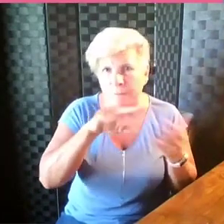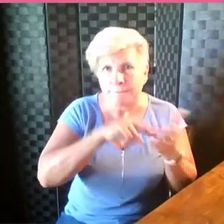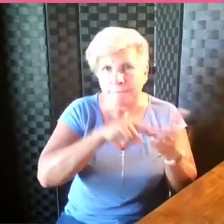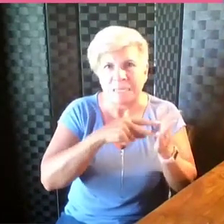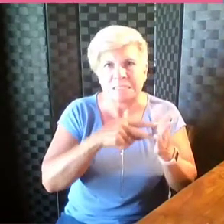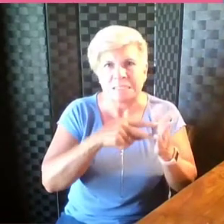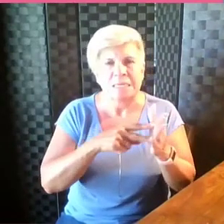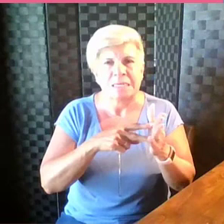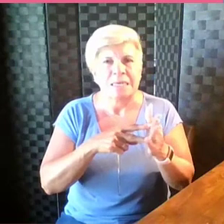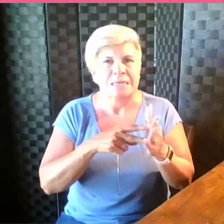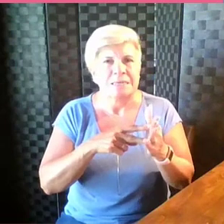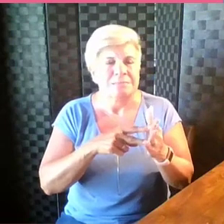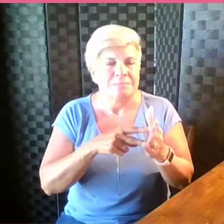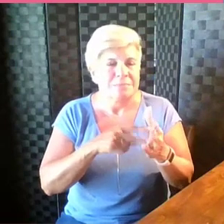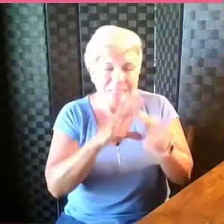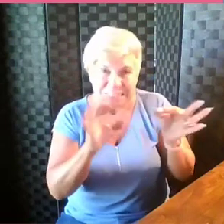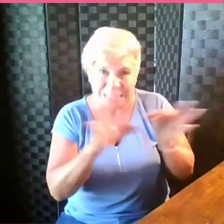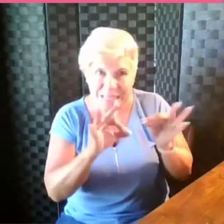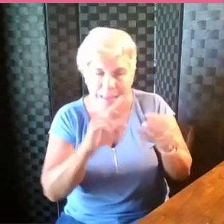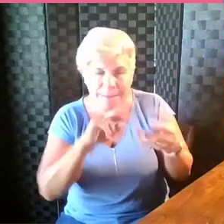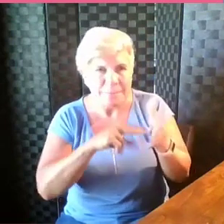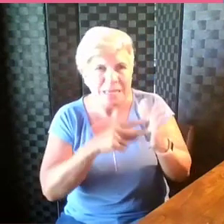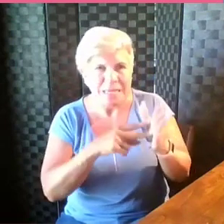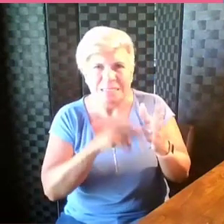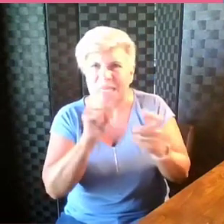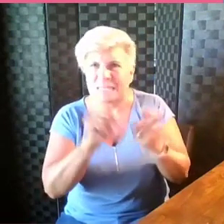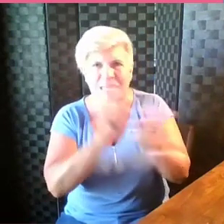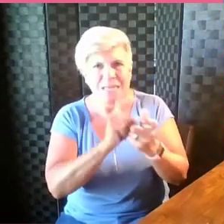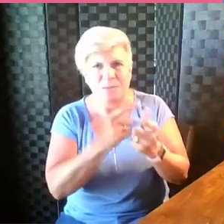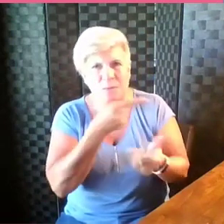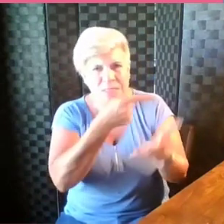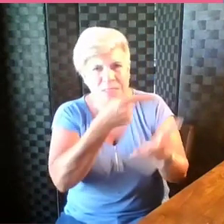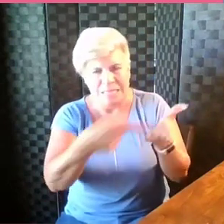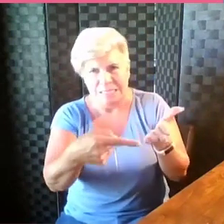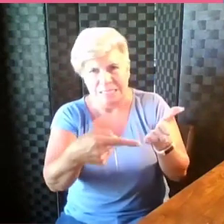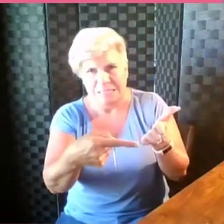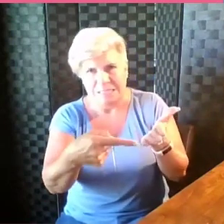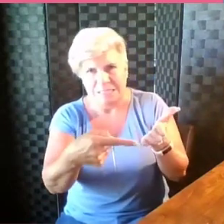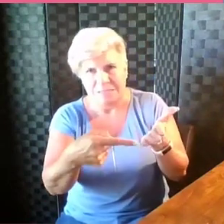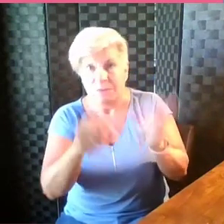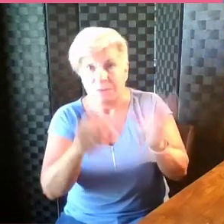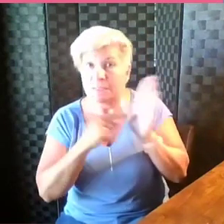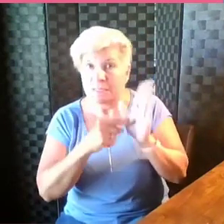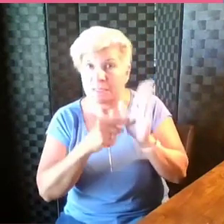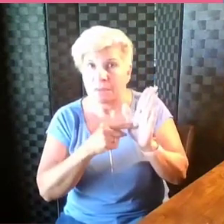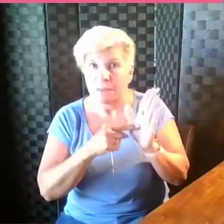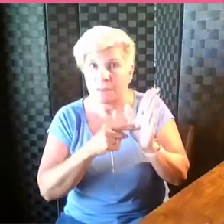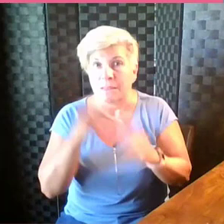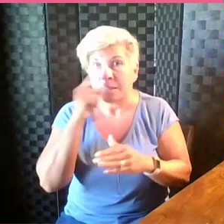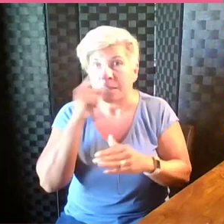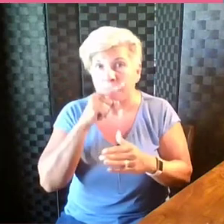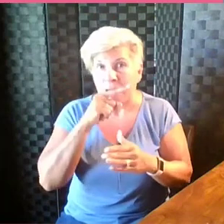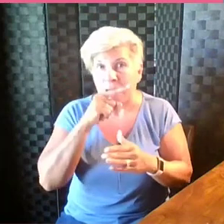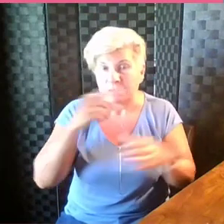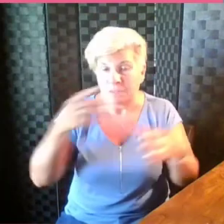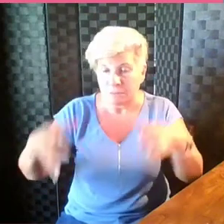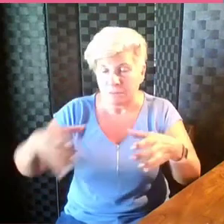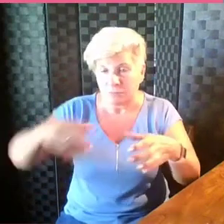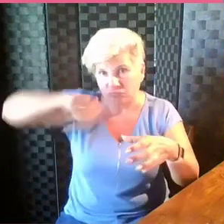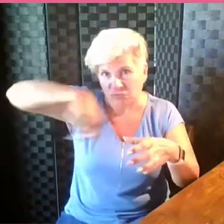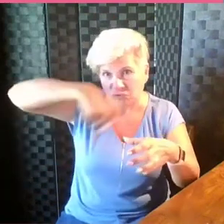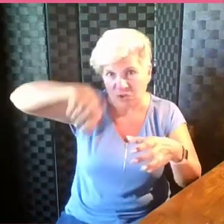what the text says. So for example, the mouse stirred the potatoes in hot water.